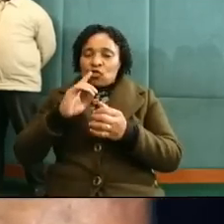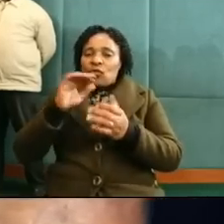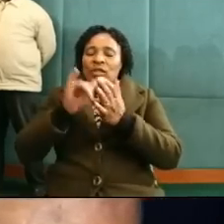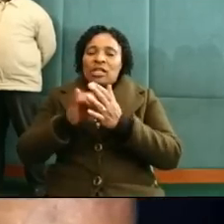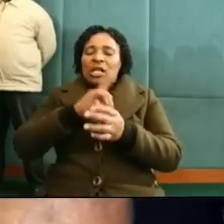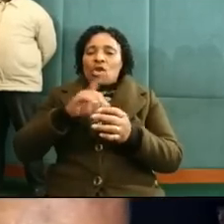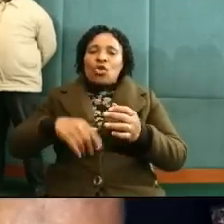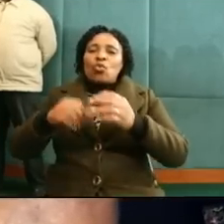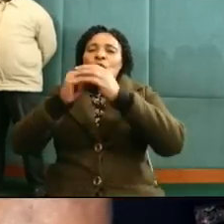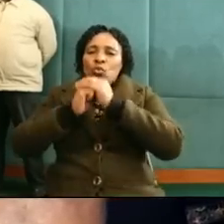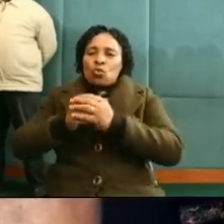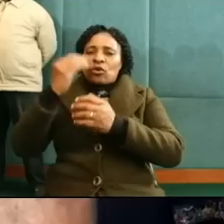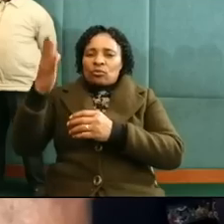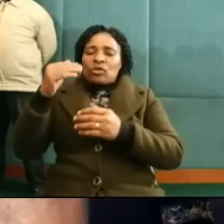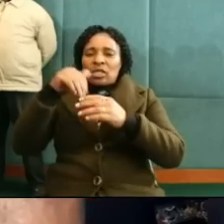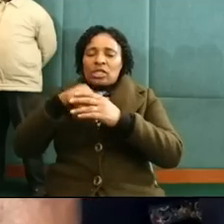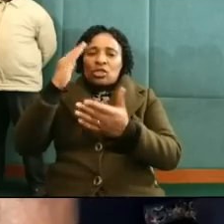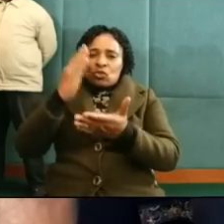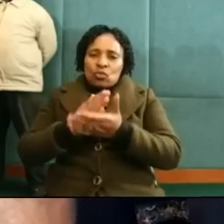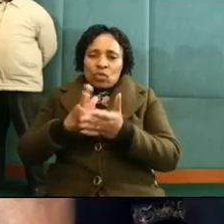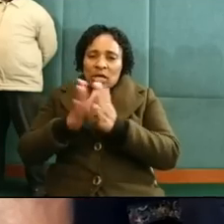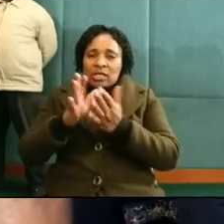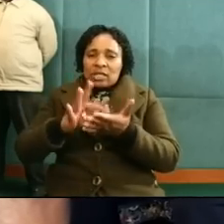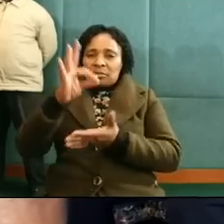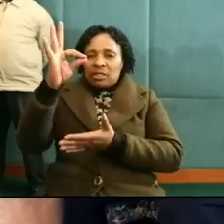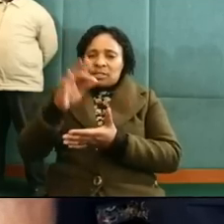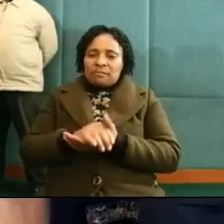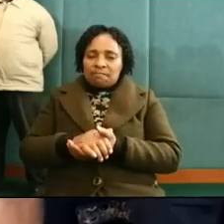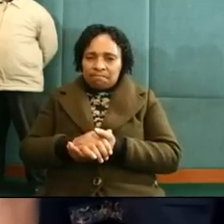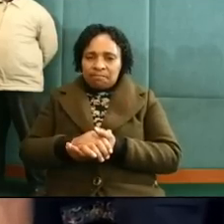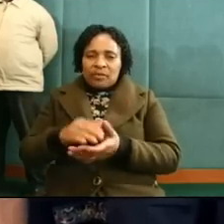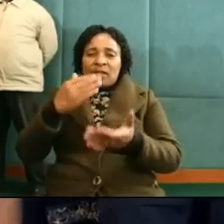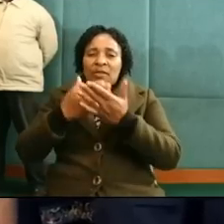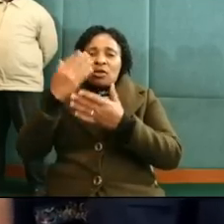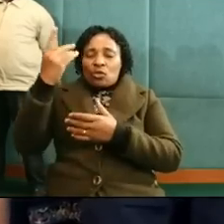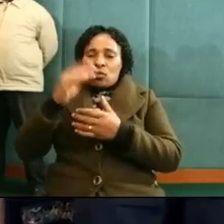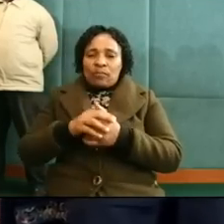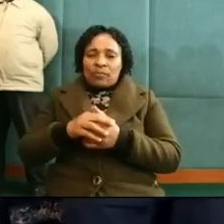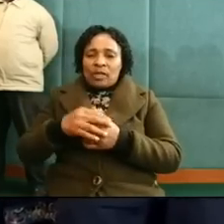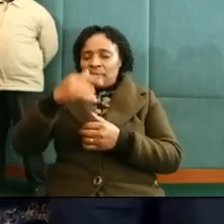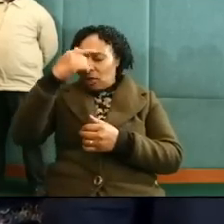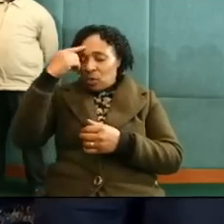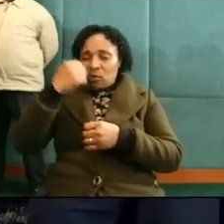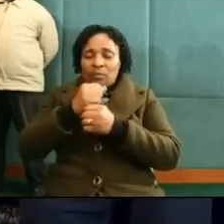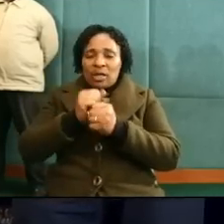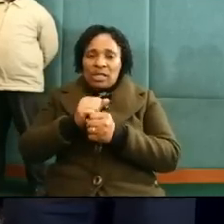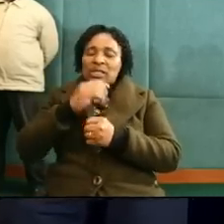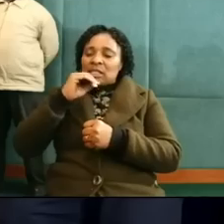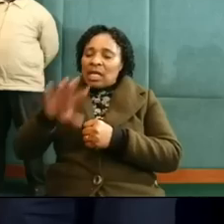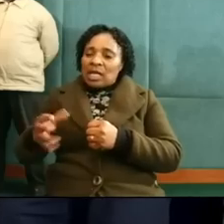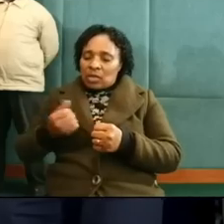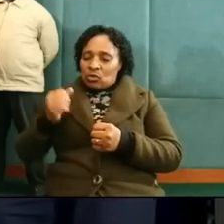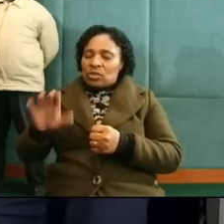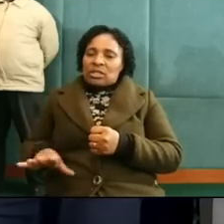we can worship you in truth and in spirit. Thank you, because you have made us your sons